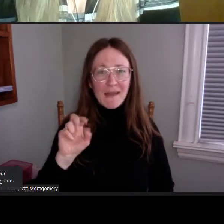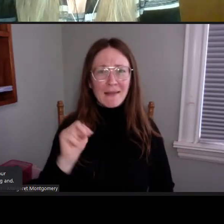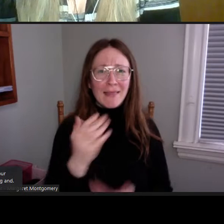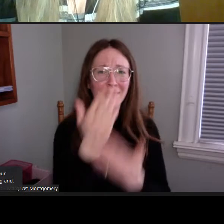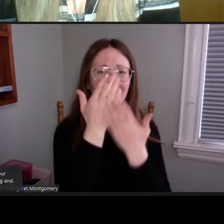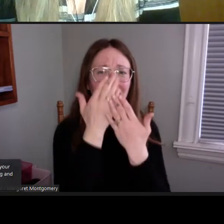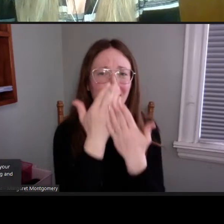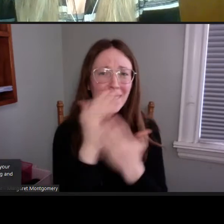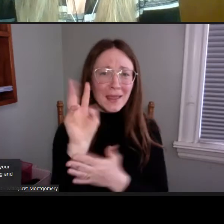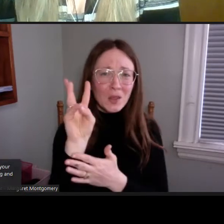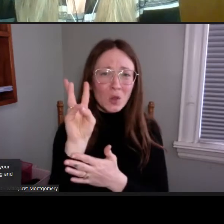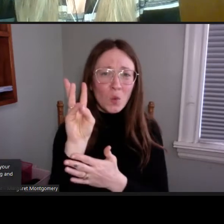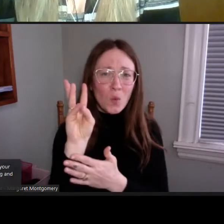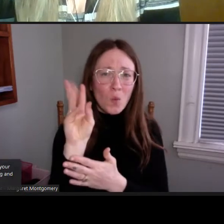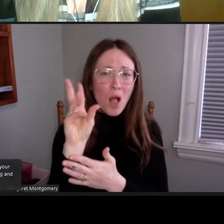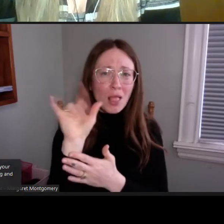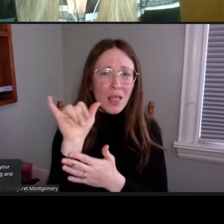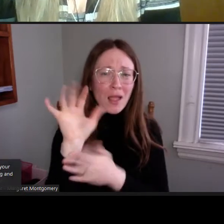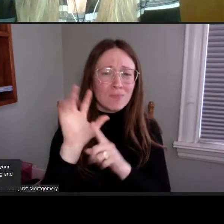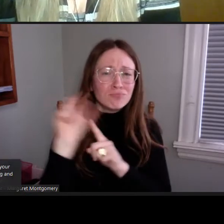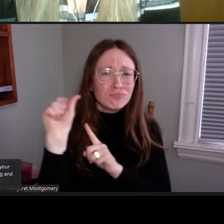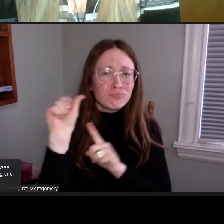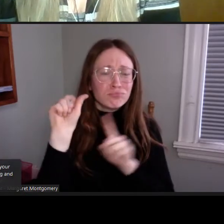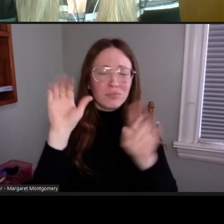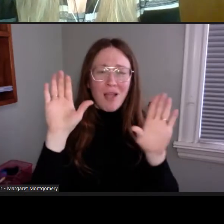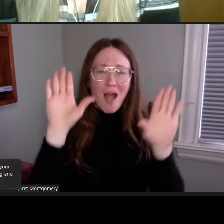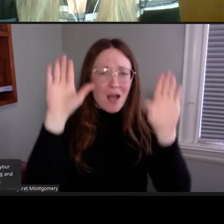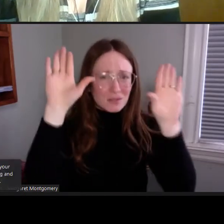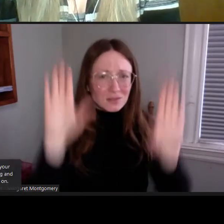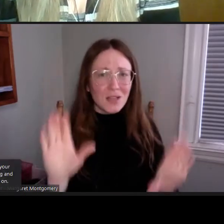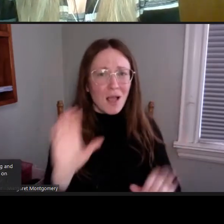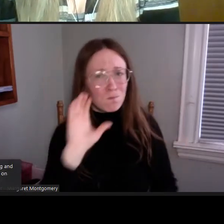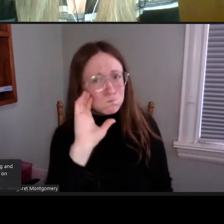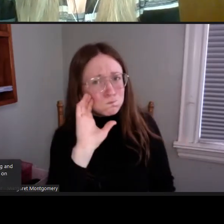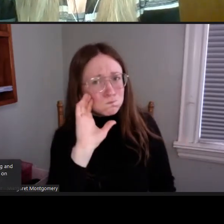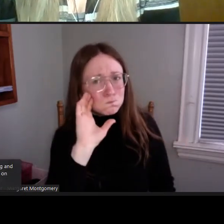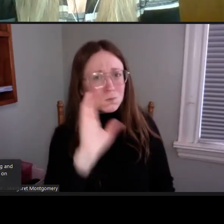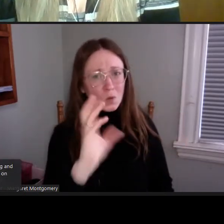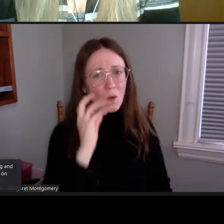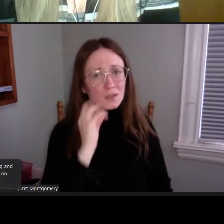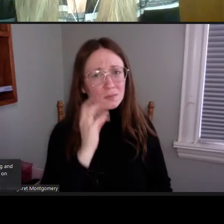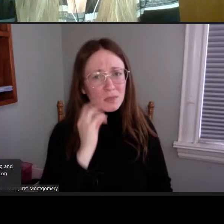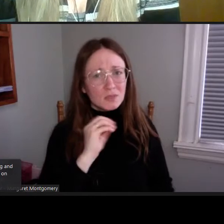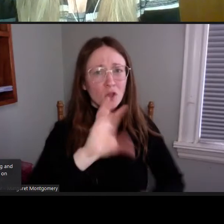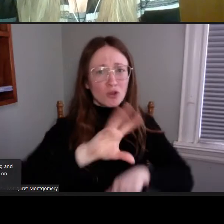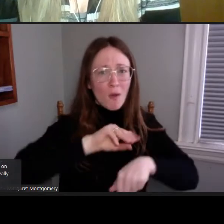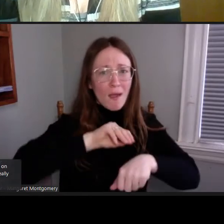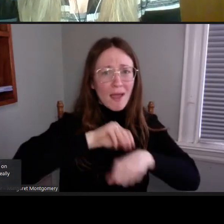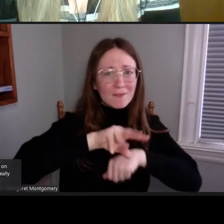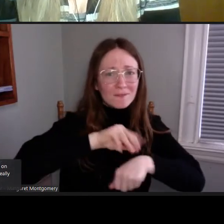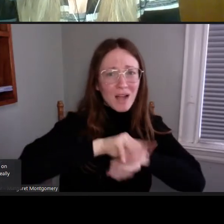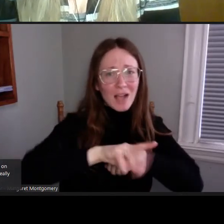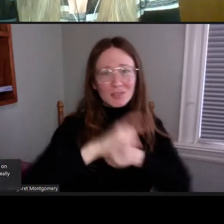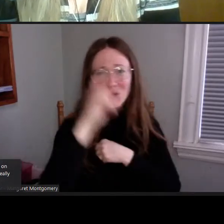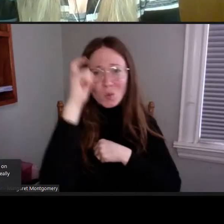and like incredibly helpful to learn. Your input on everything and your advice is just really, really great.